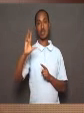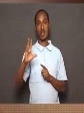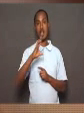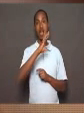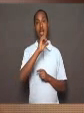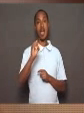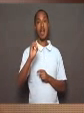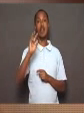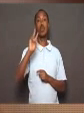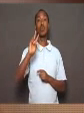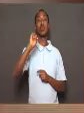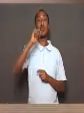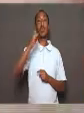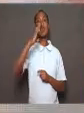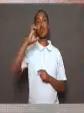2 sodium chloride.